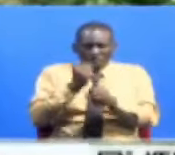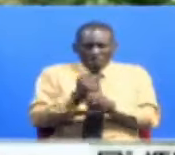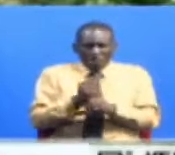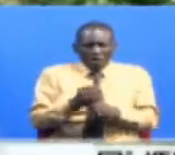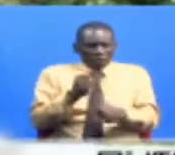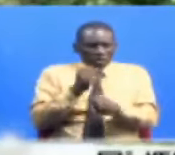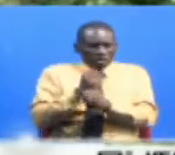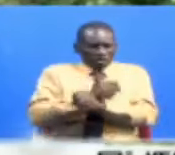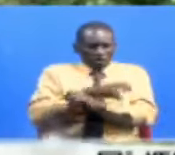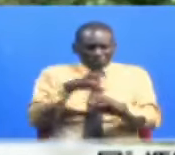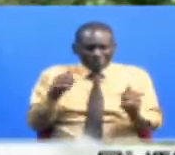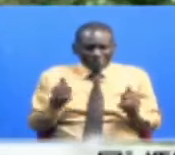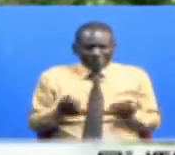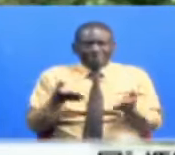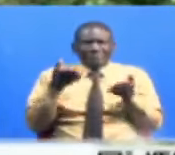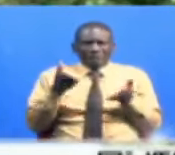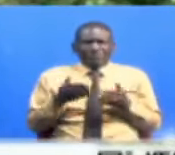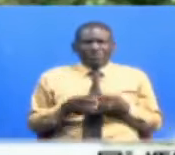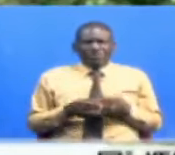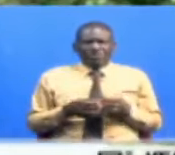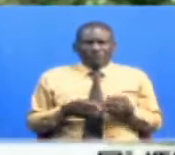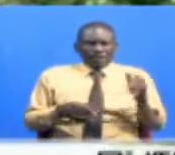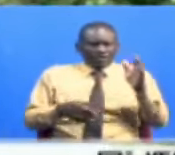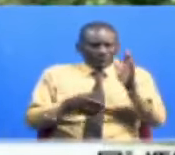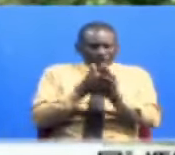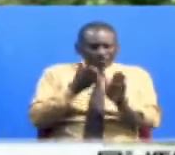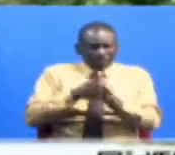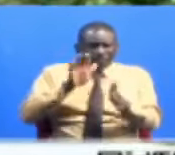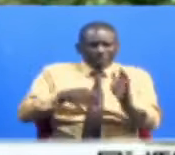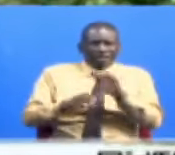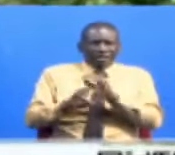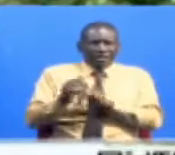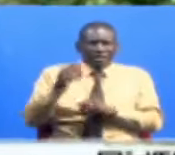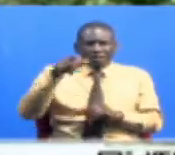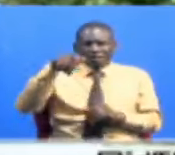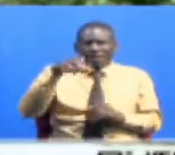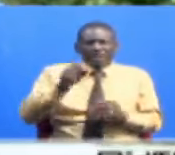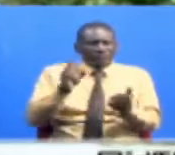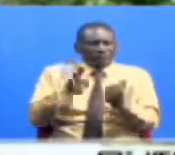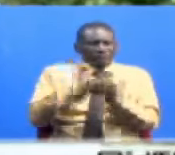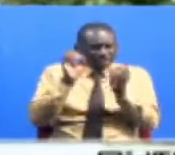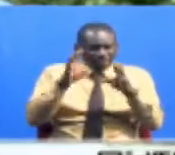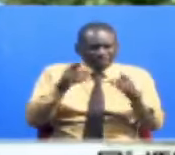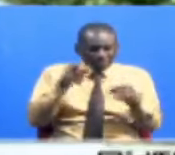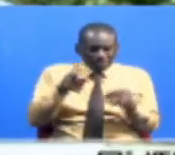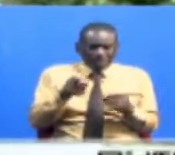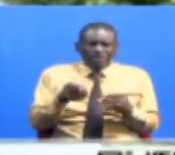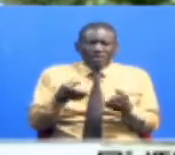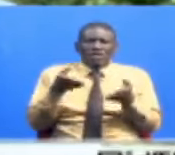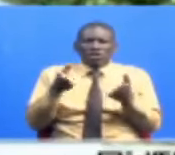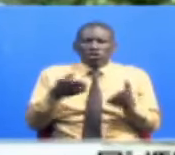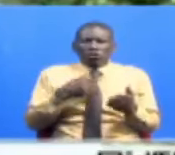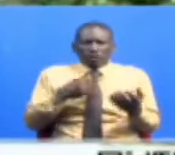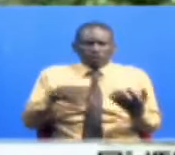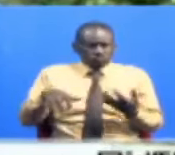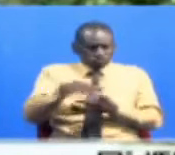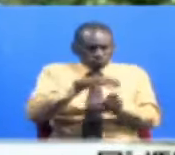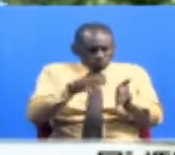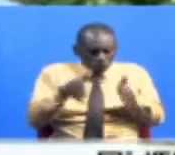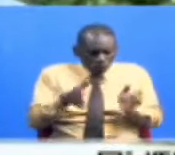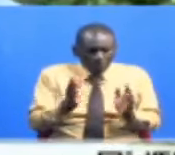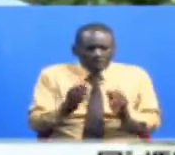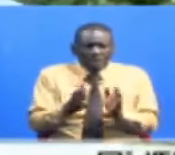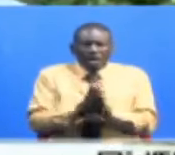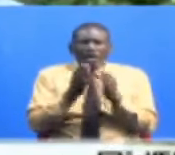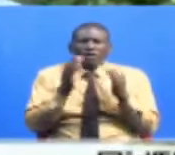swift. Appears fastest than appears has ever been fired. So there is a mixed bag. And of